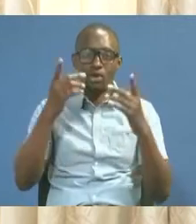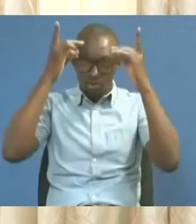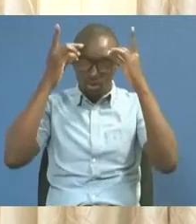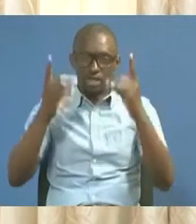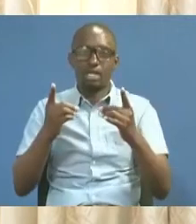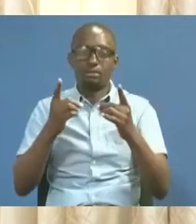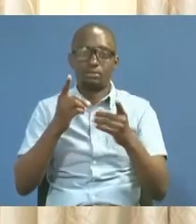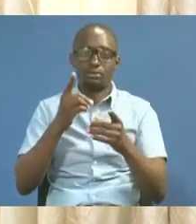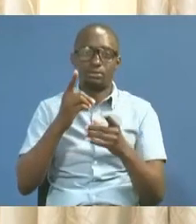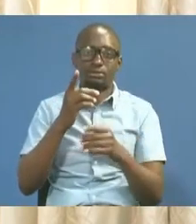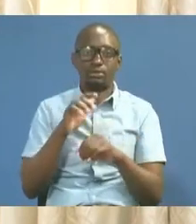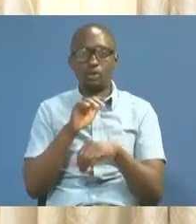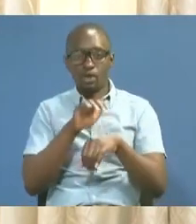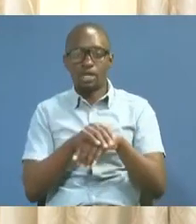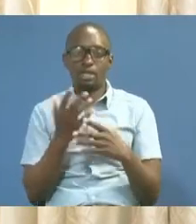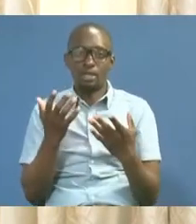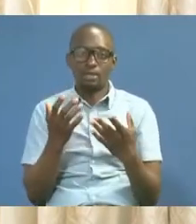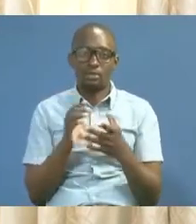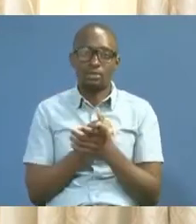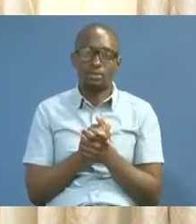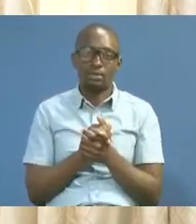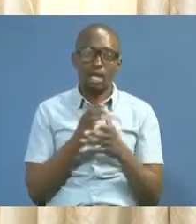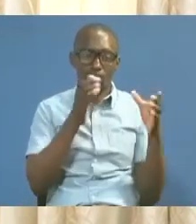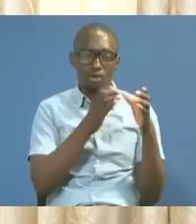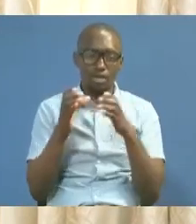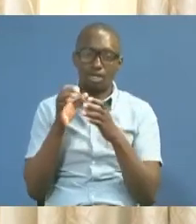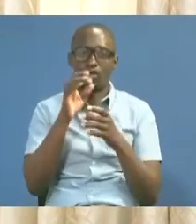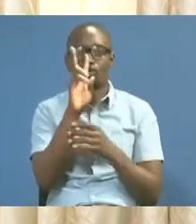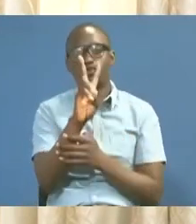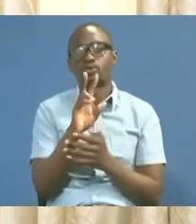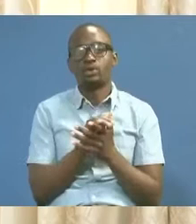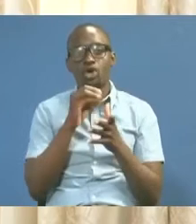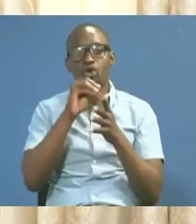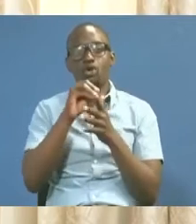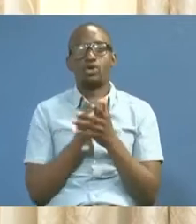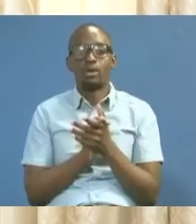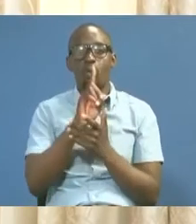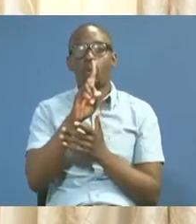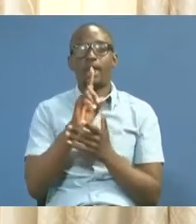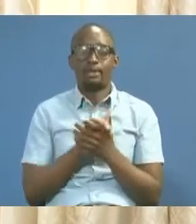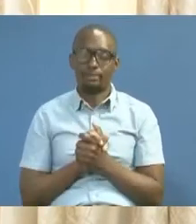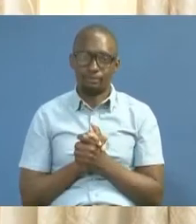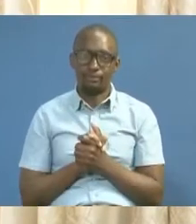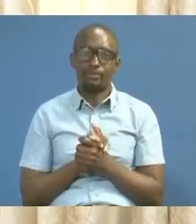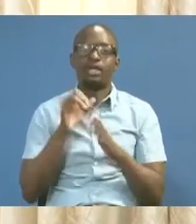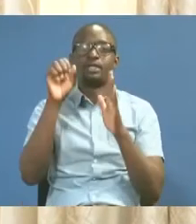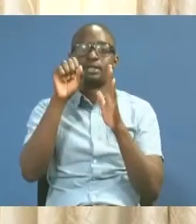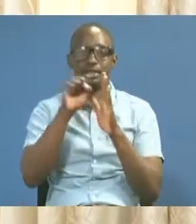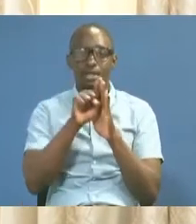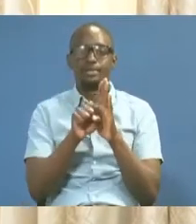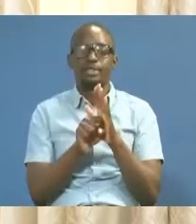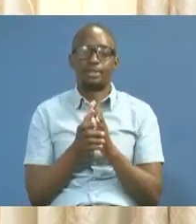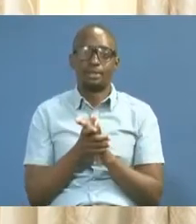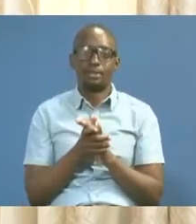either to take a combination of two or one subject or